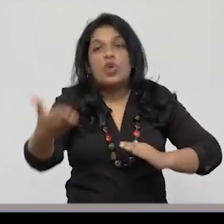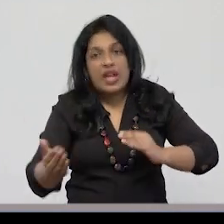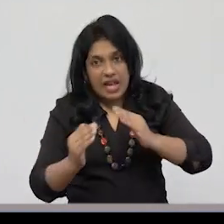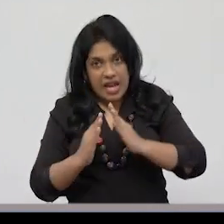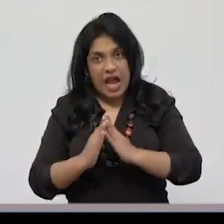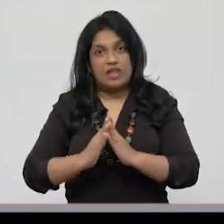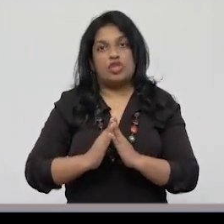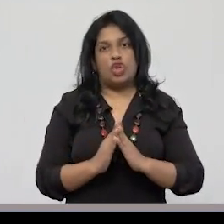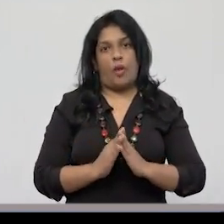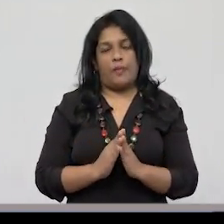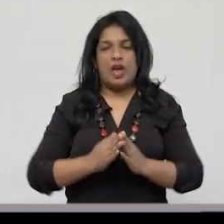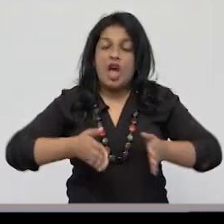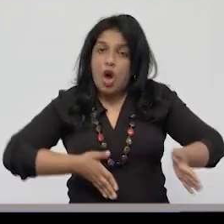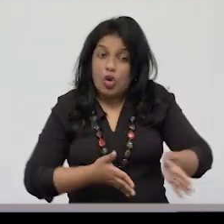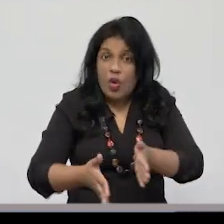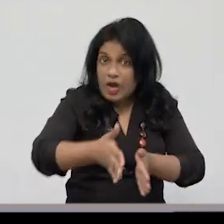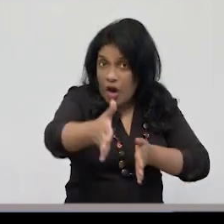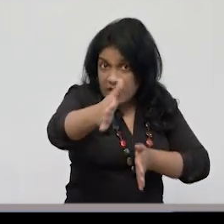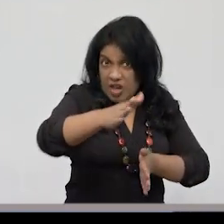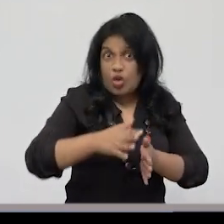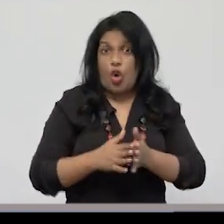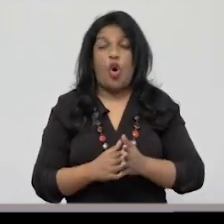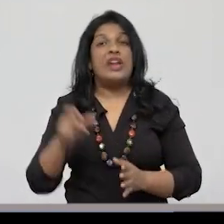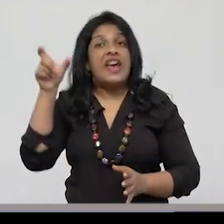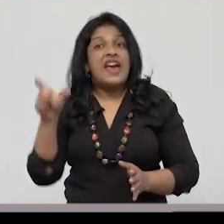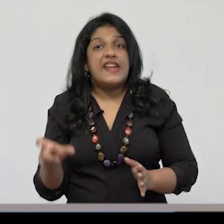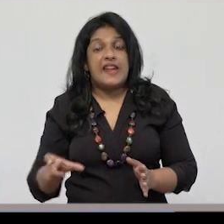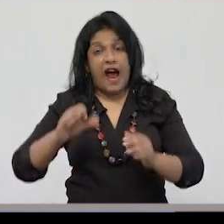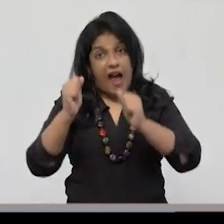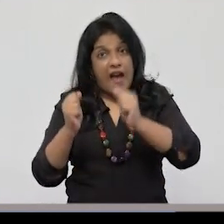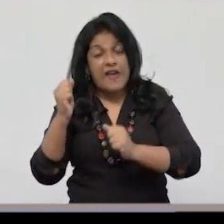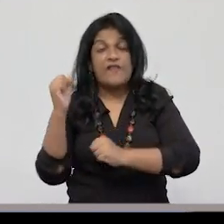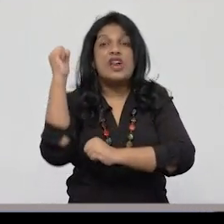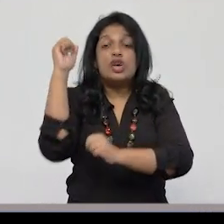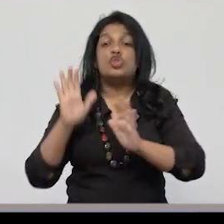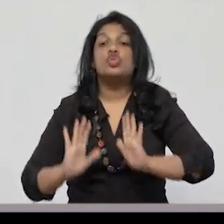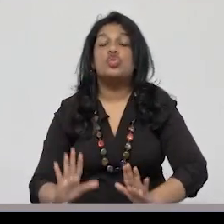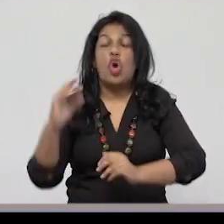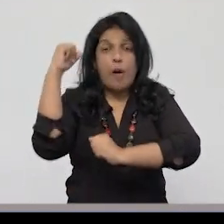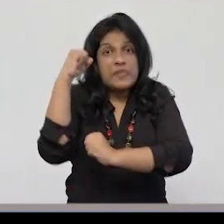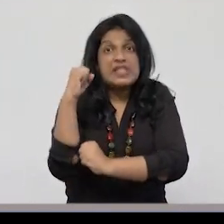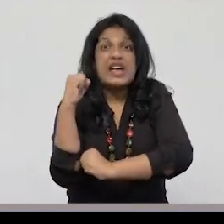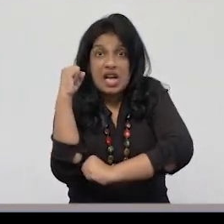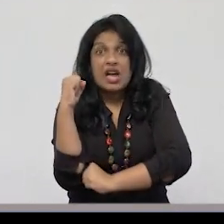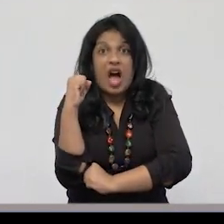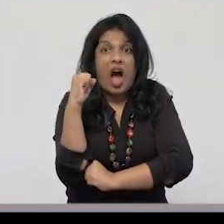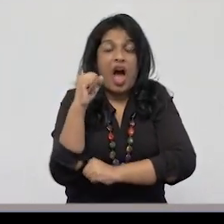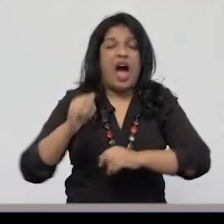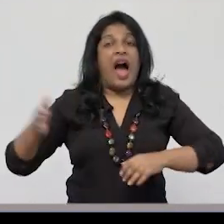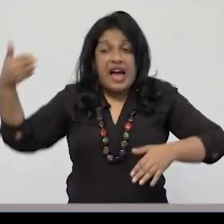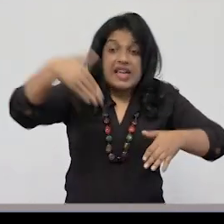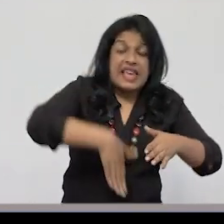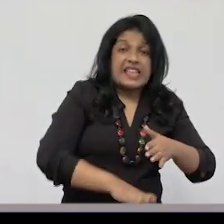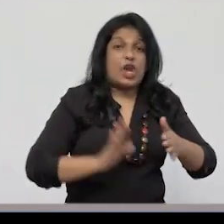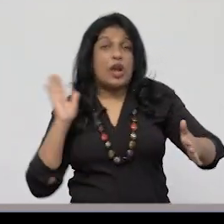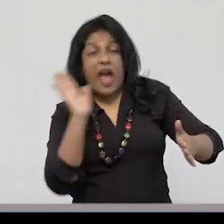again and go to the next stop. And again, he stops and he gets down and hits the aluminium sides, and he